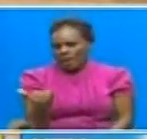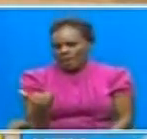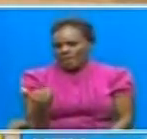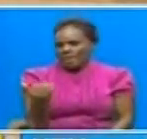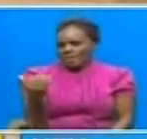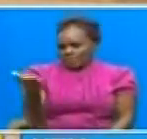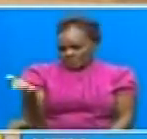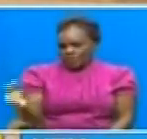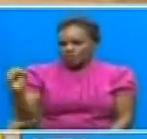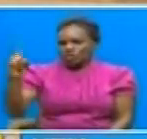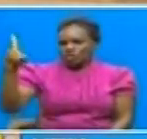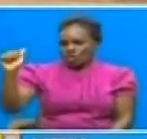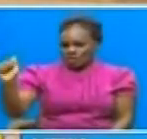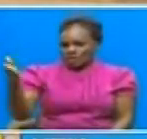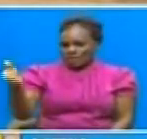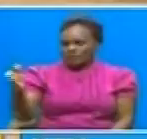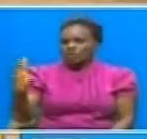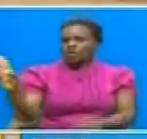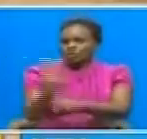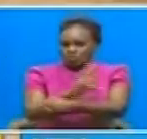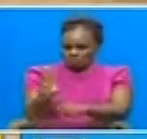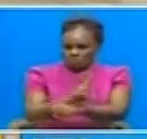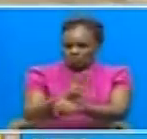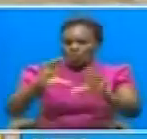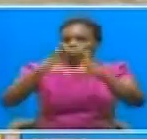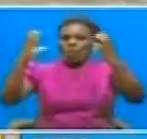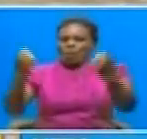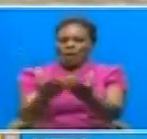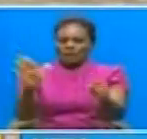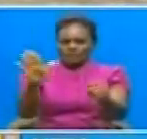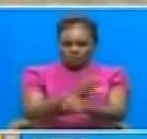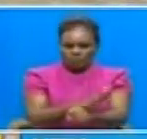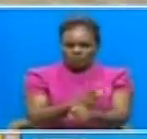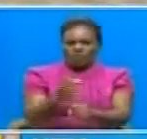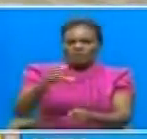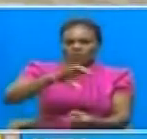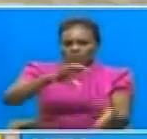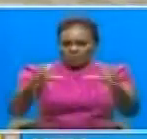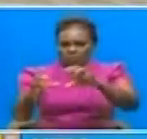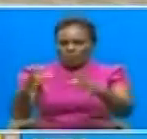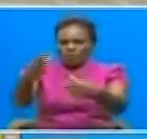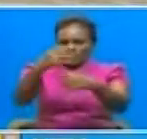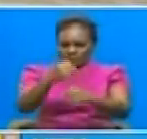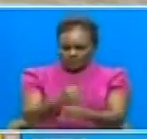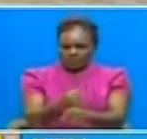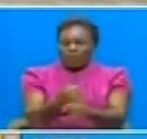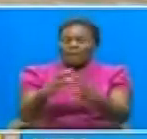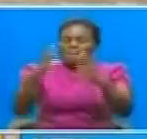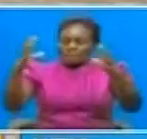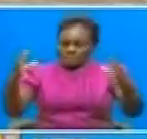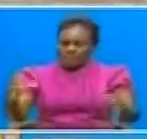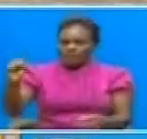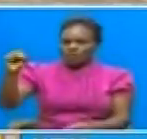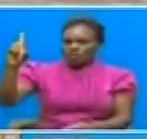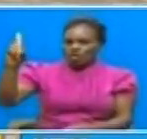that is soda ash, is actually being consumed globally. Tata Chemicals Magadi is Africa's largest soda